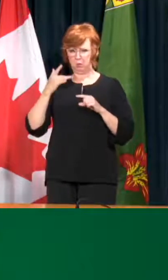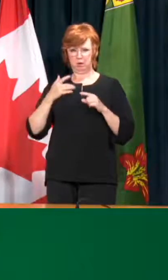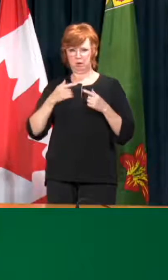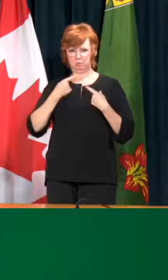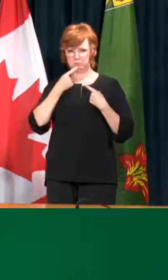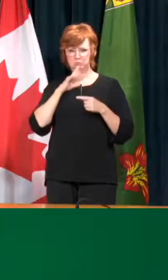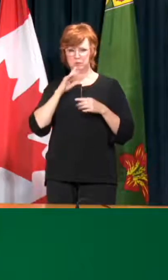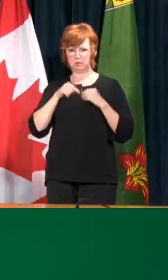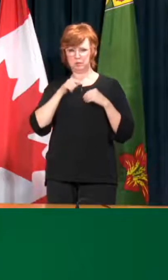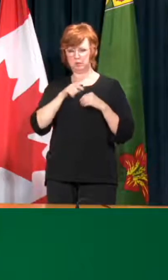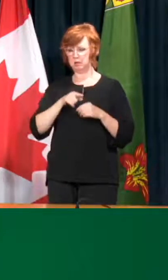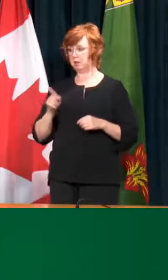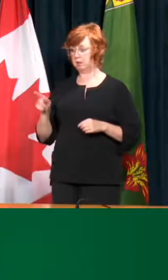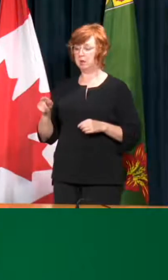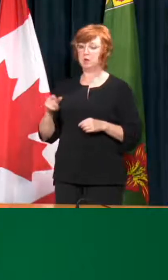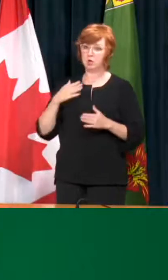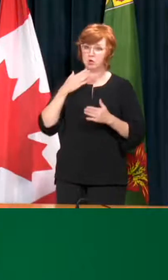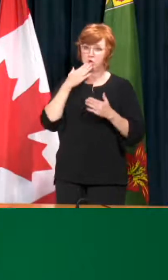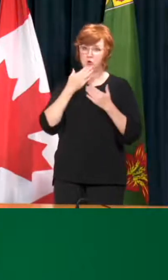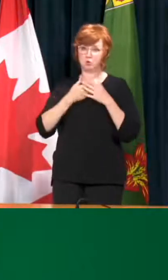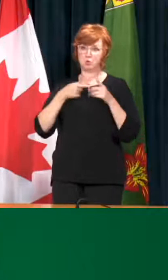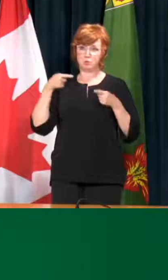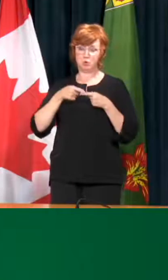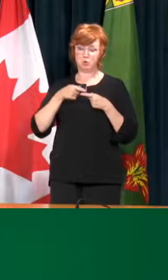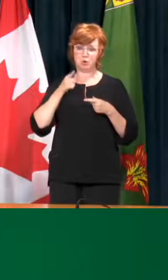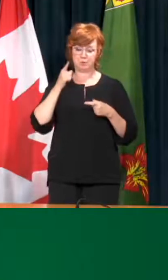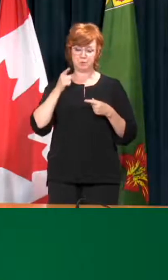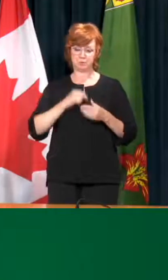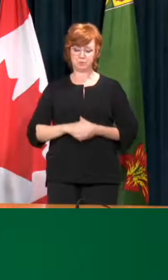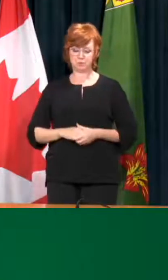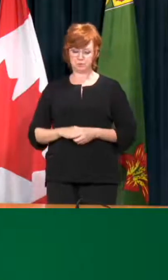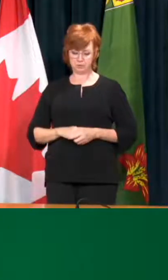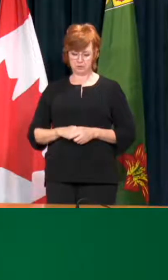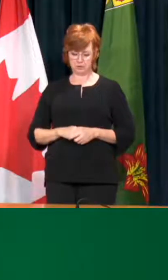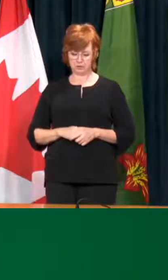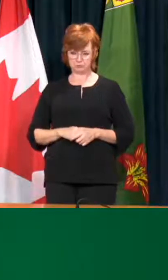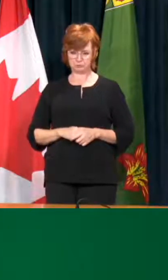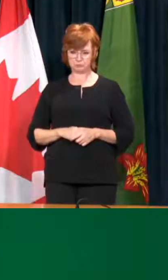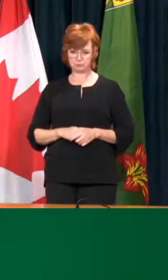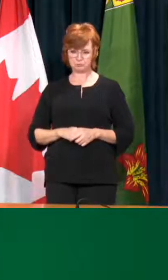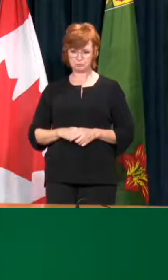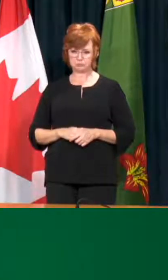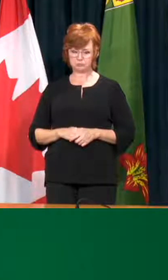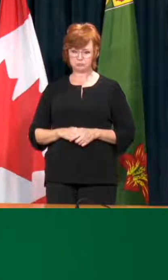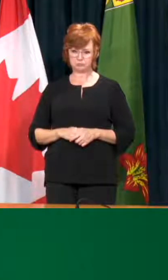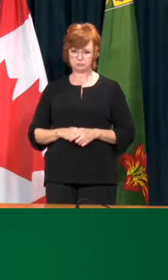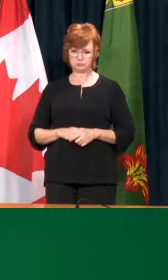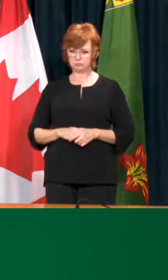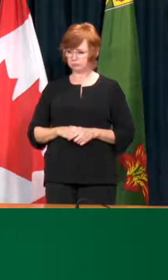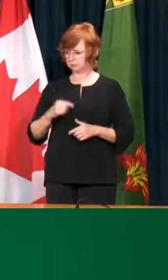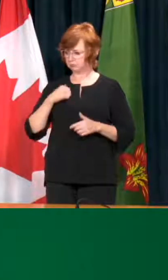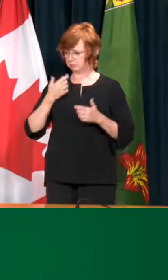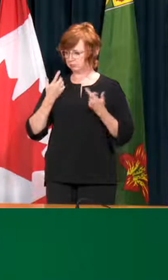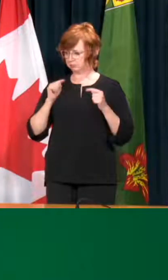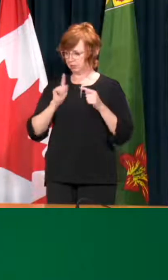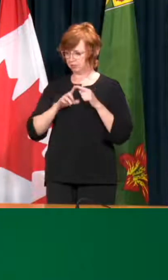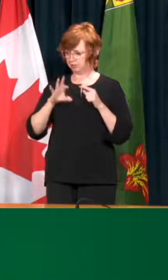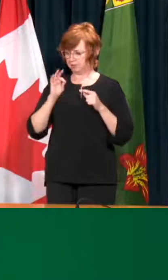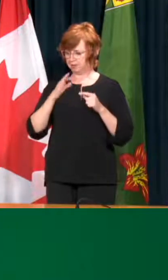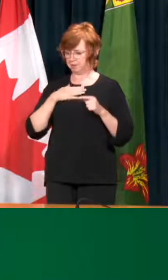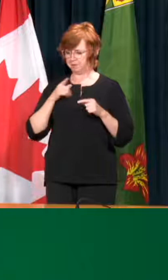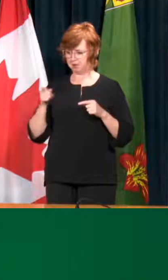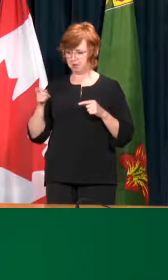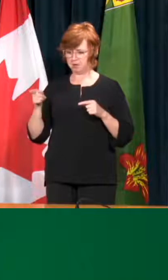important point, and we have to remember that there's not just one indicator that we look at, and I'm just trying to get up